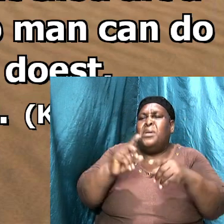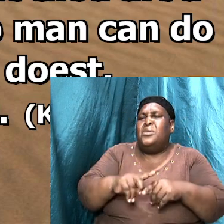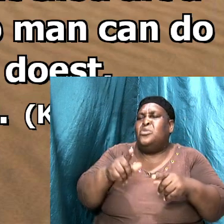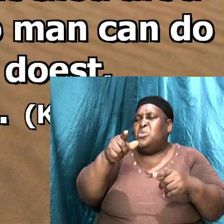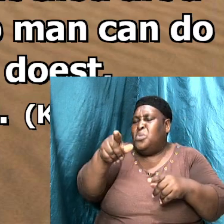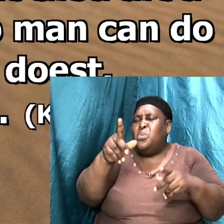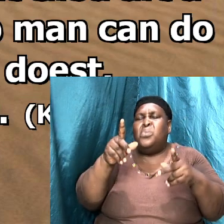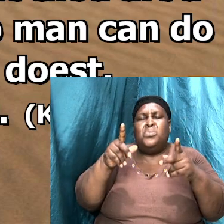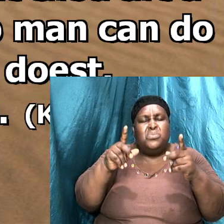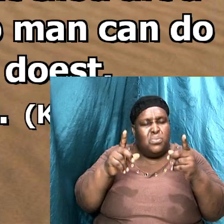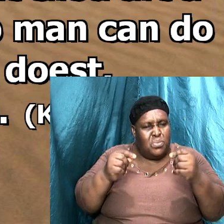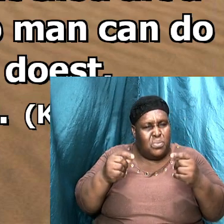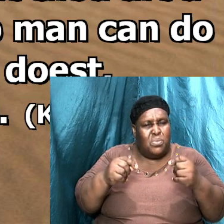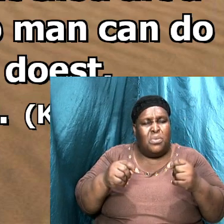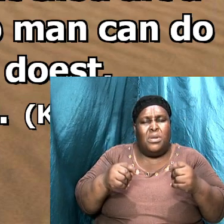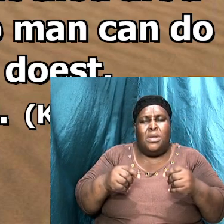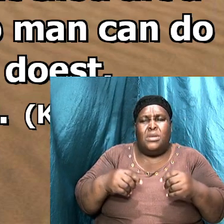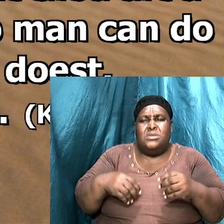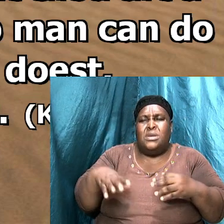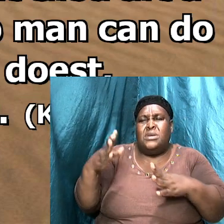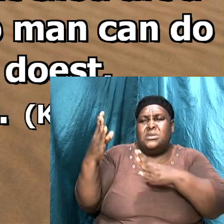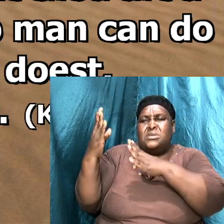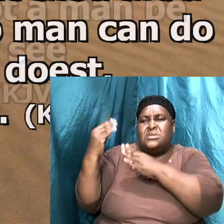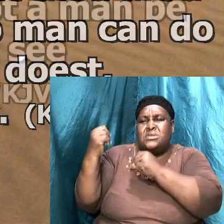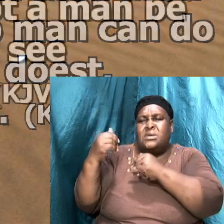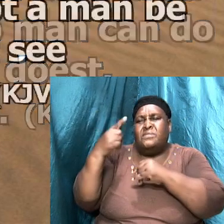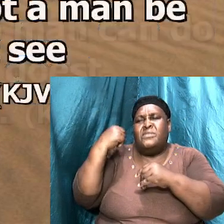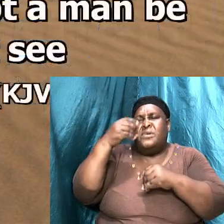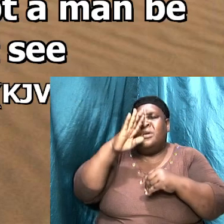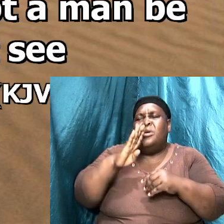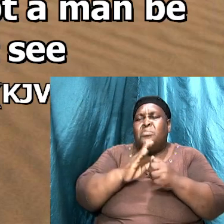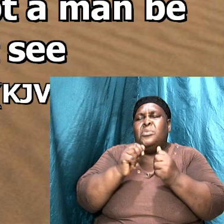doest except God be with him.